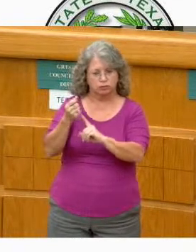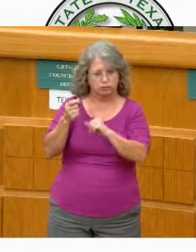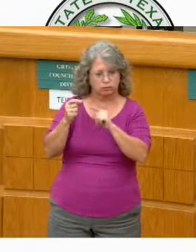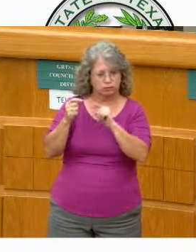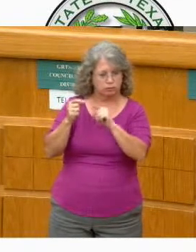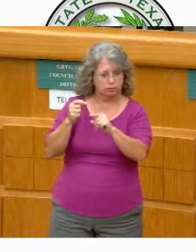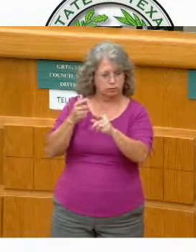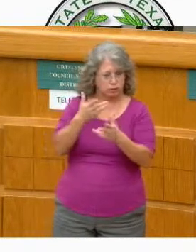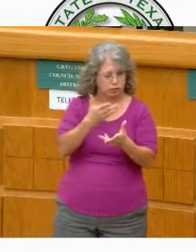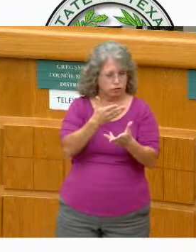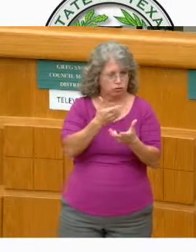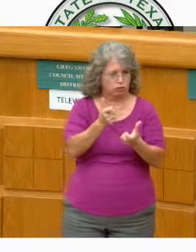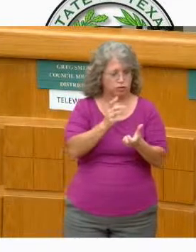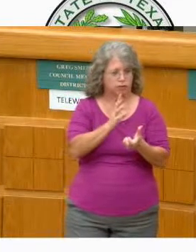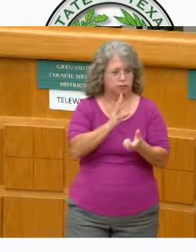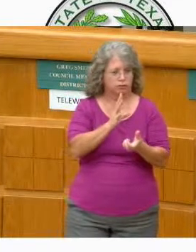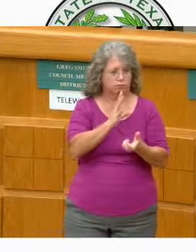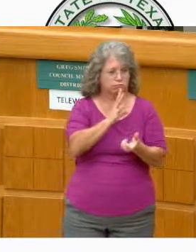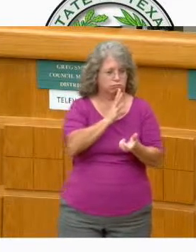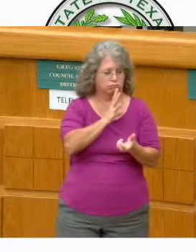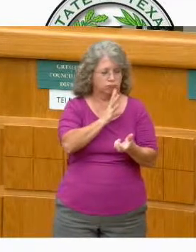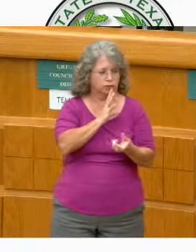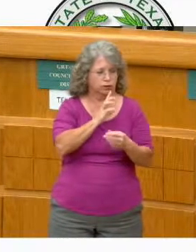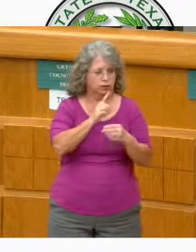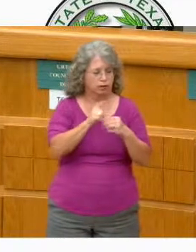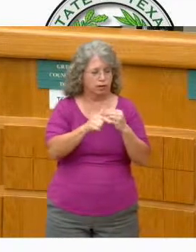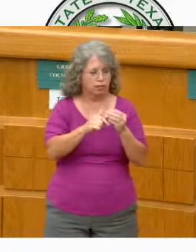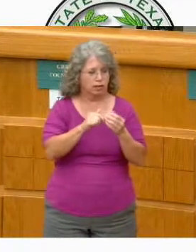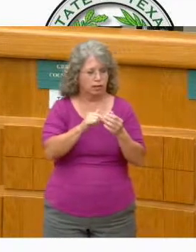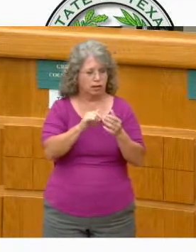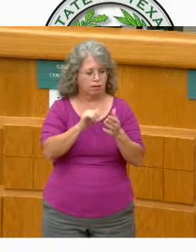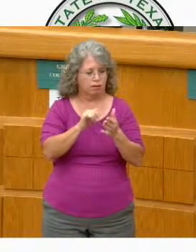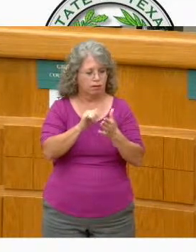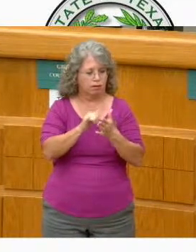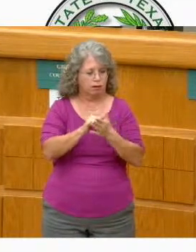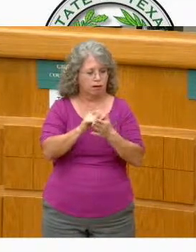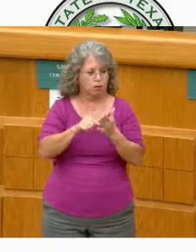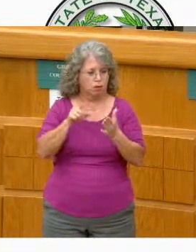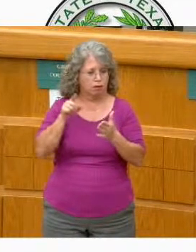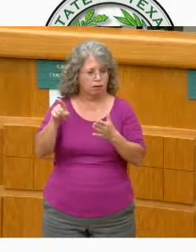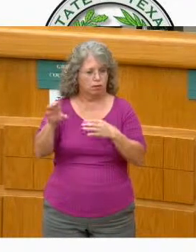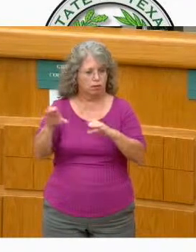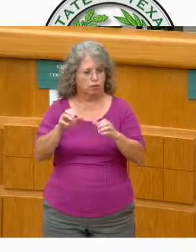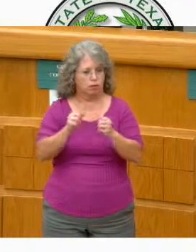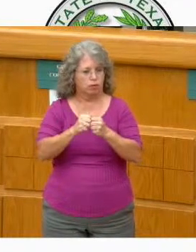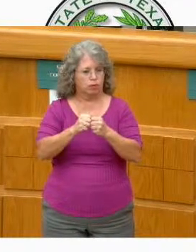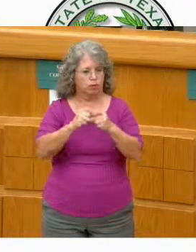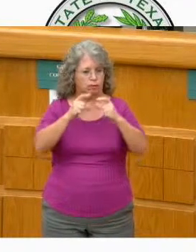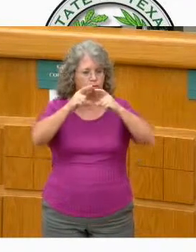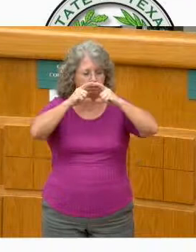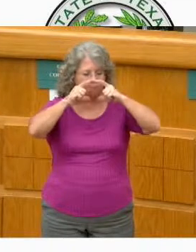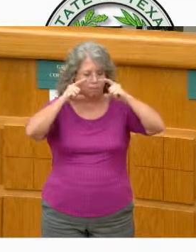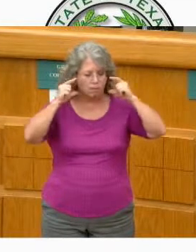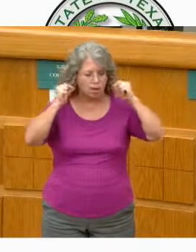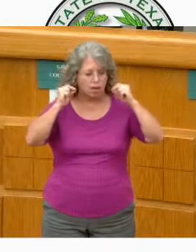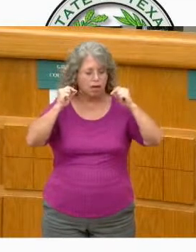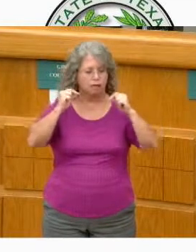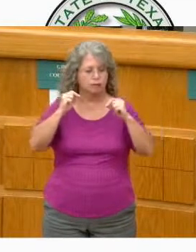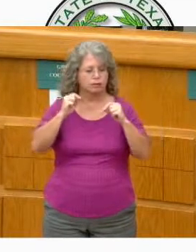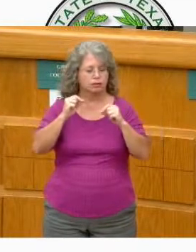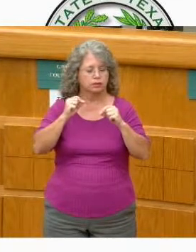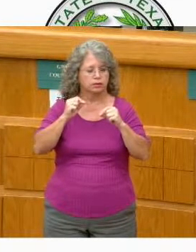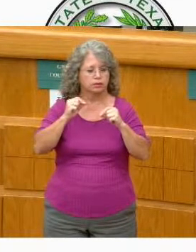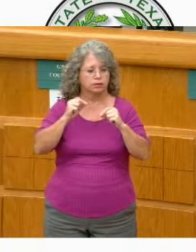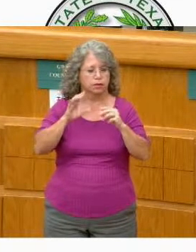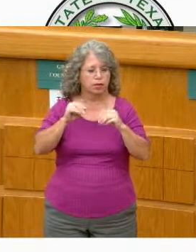on COVID. So would you like to discuss masks